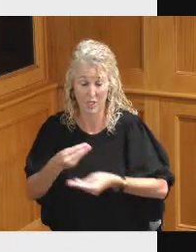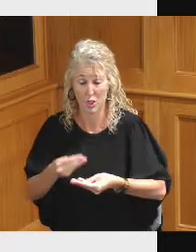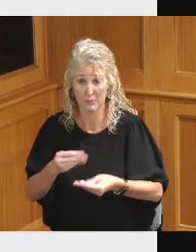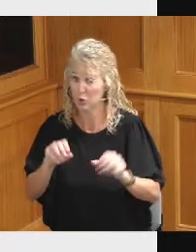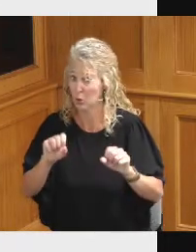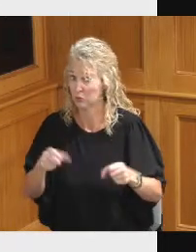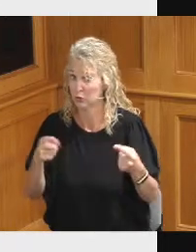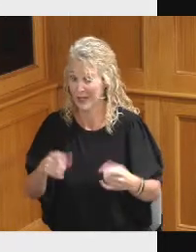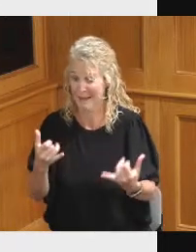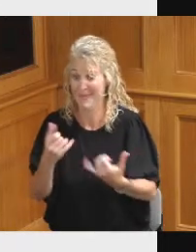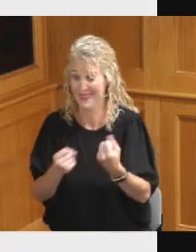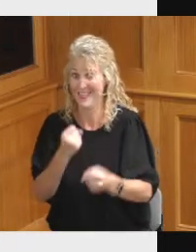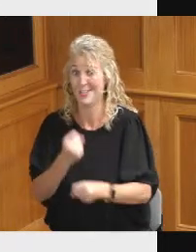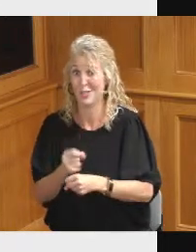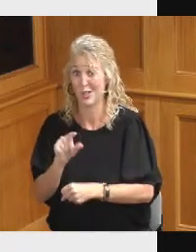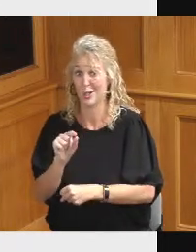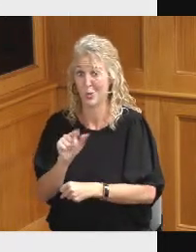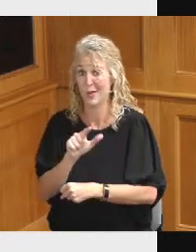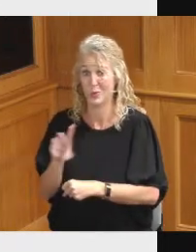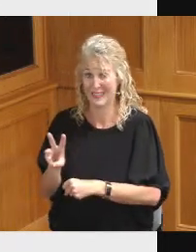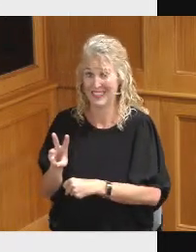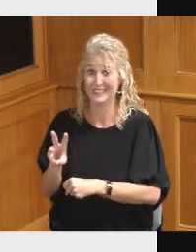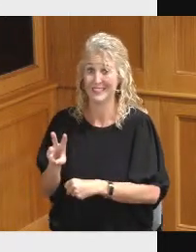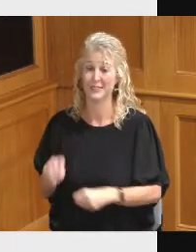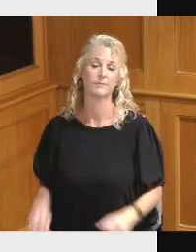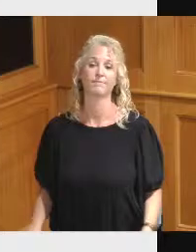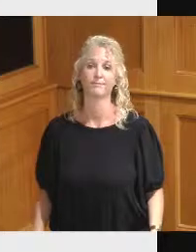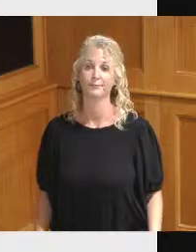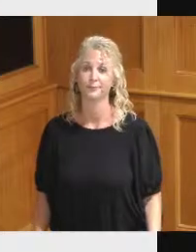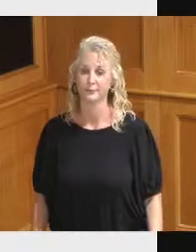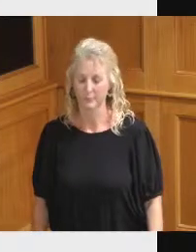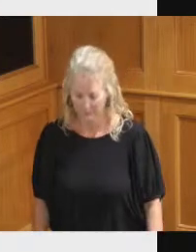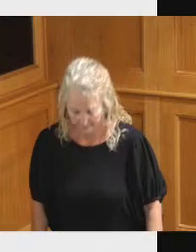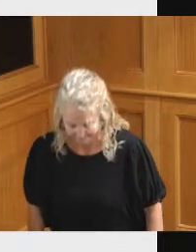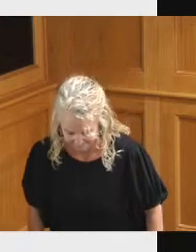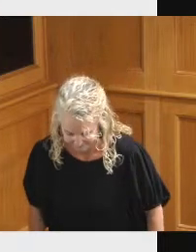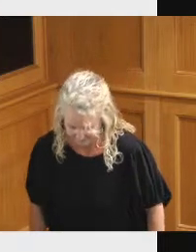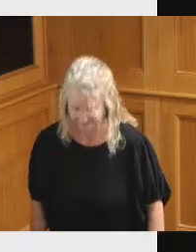rates for 2026.